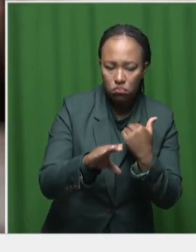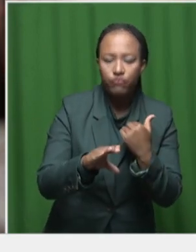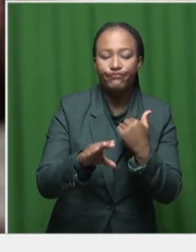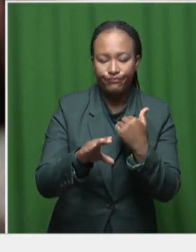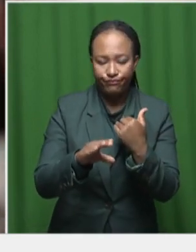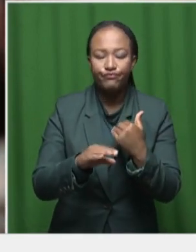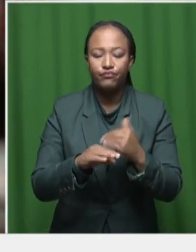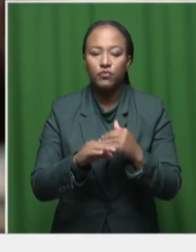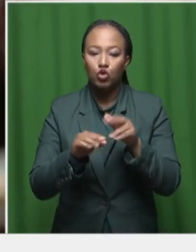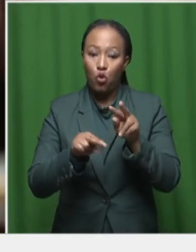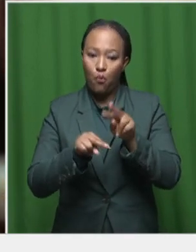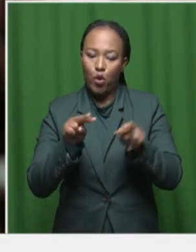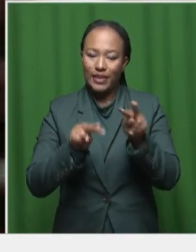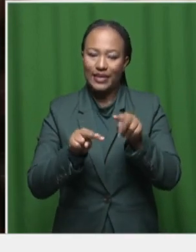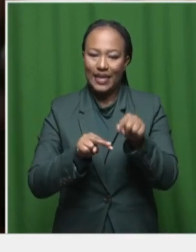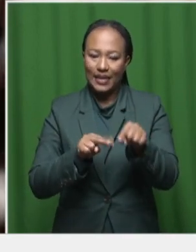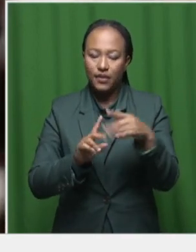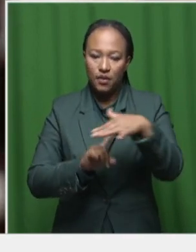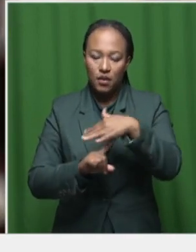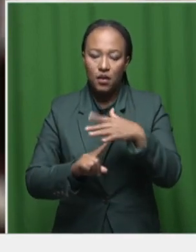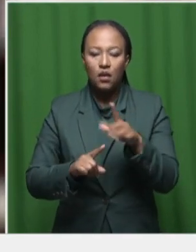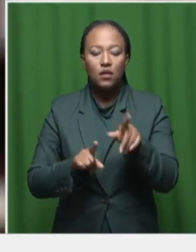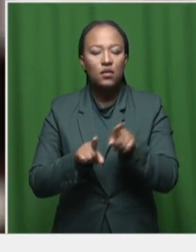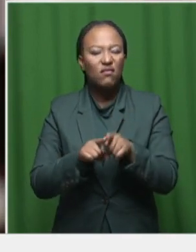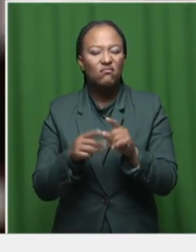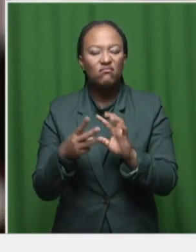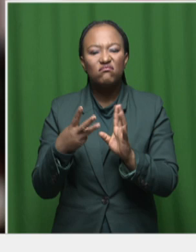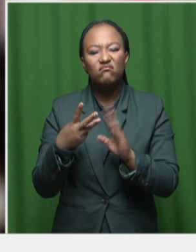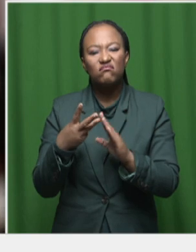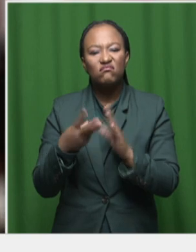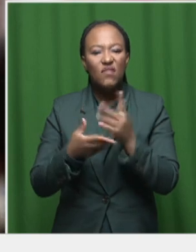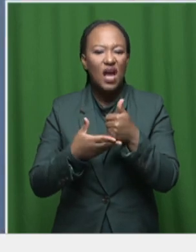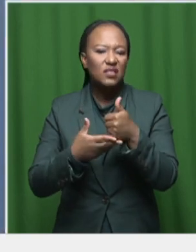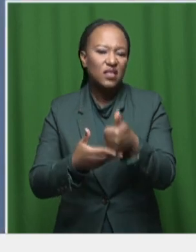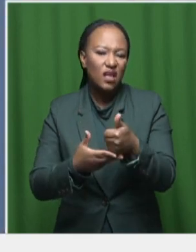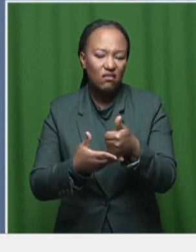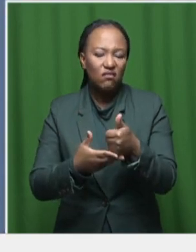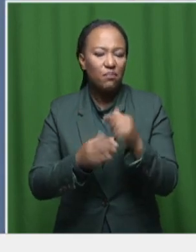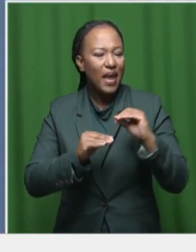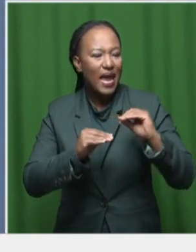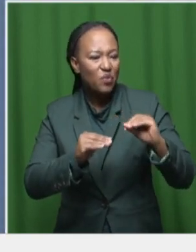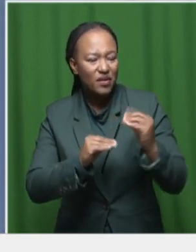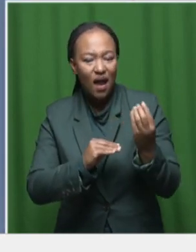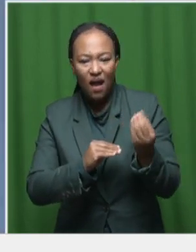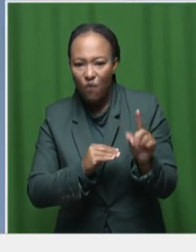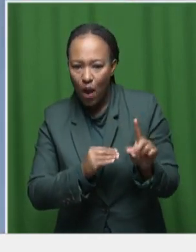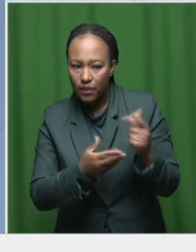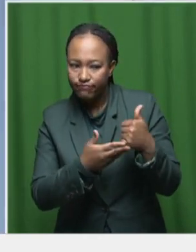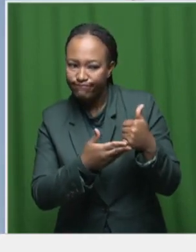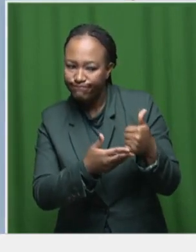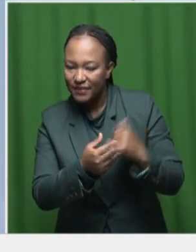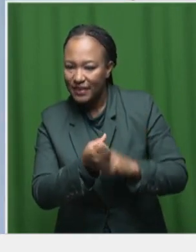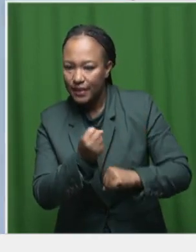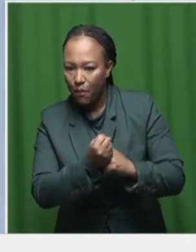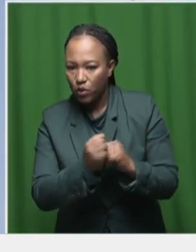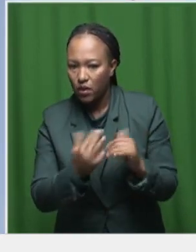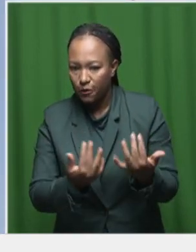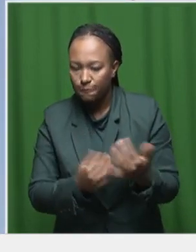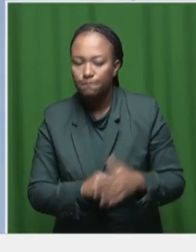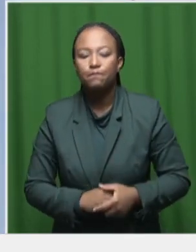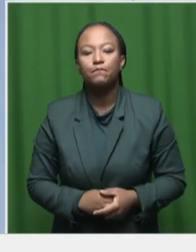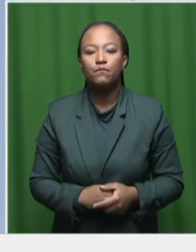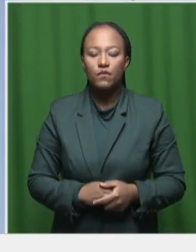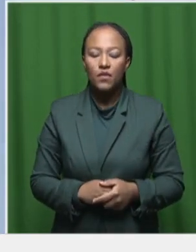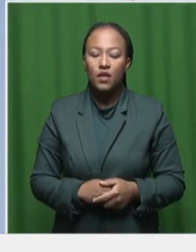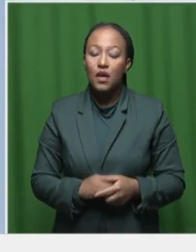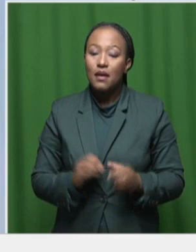is the assistance in terms of water, education, health. More than 500 people have been